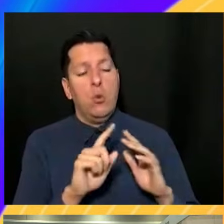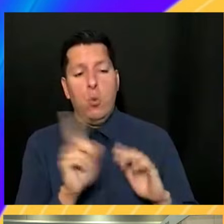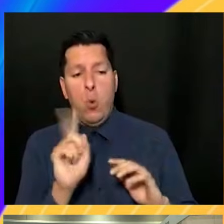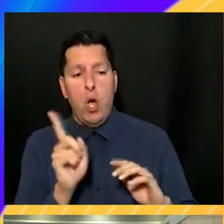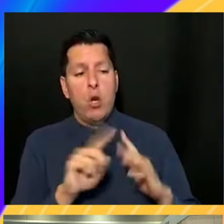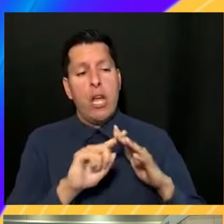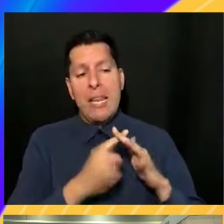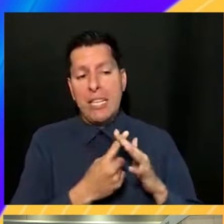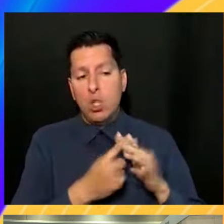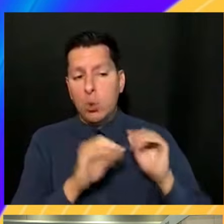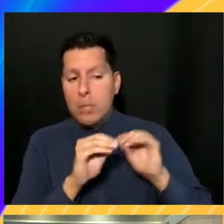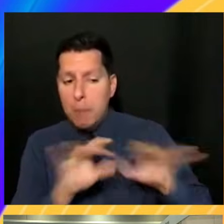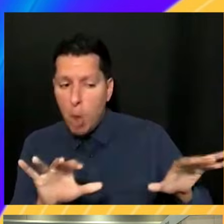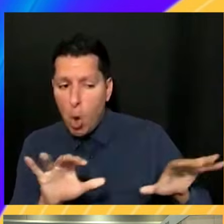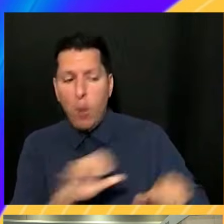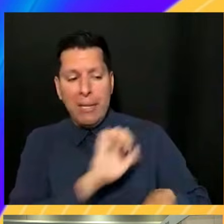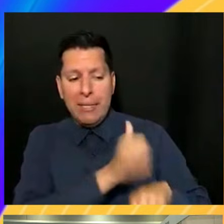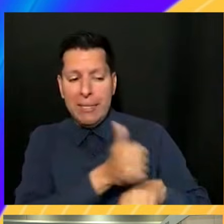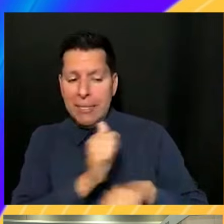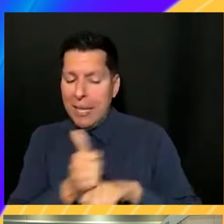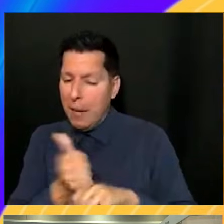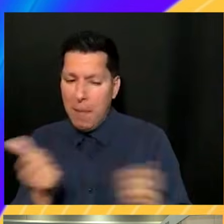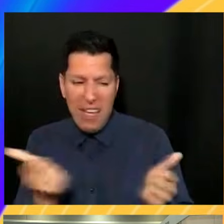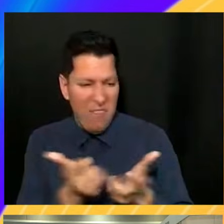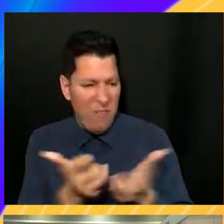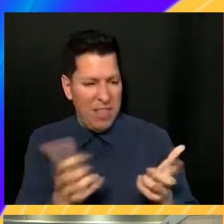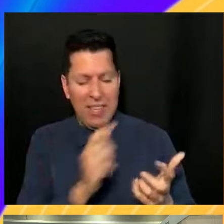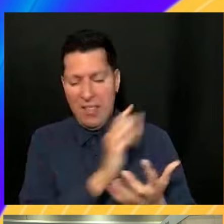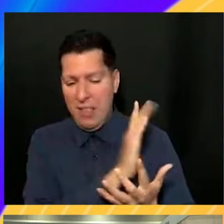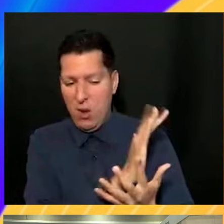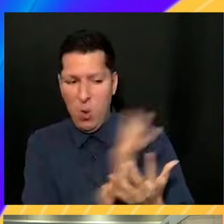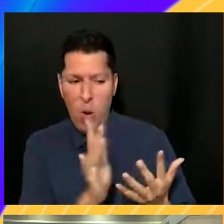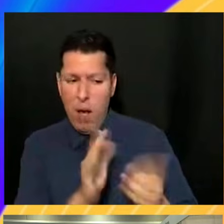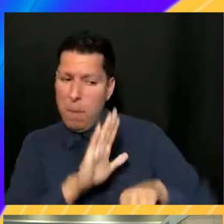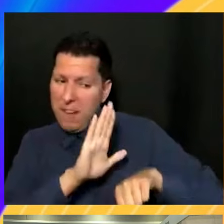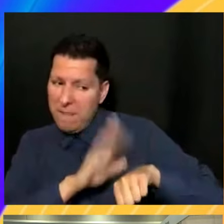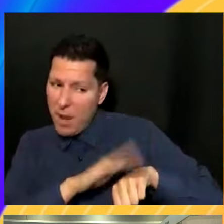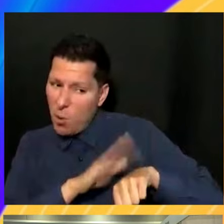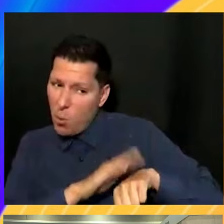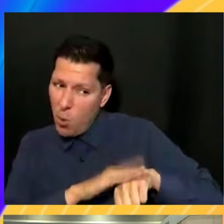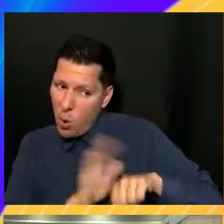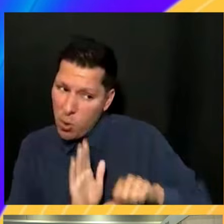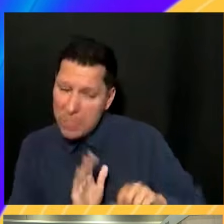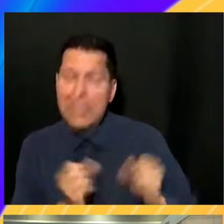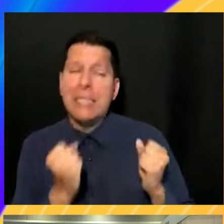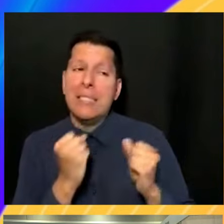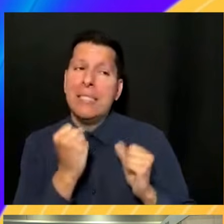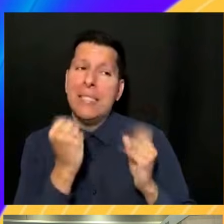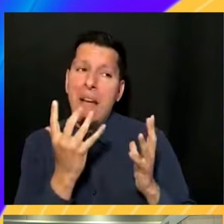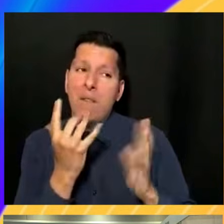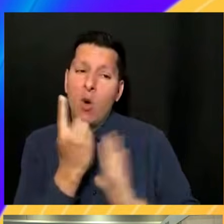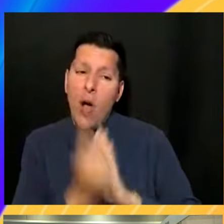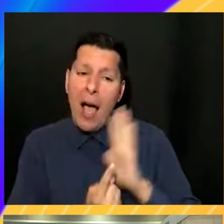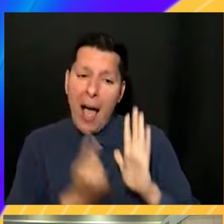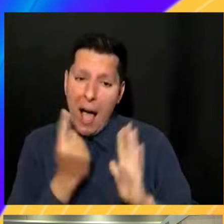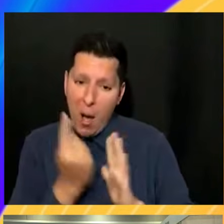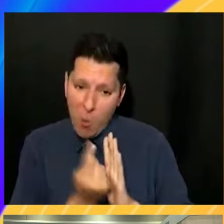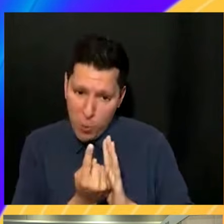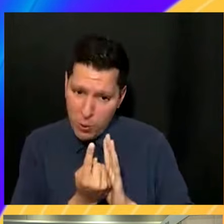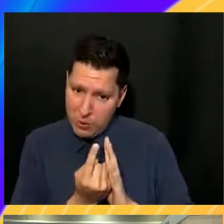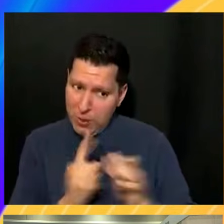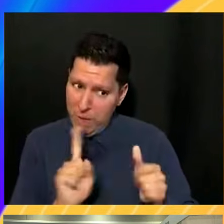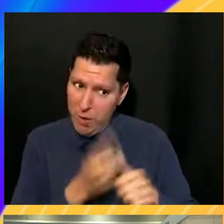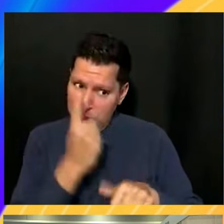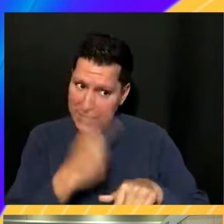all the pipelines that you need and all that stuff. Yeah, just a fair warning, it is several hours to get this set up the first time. Yes.